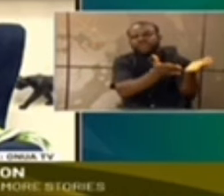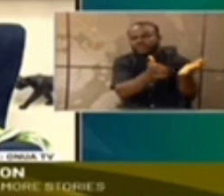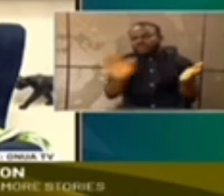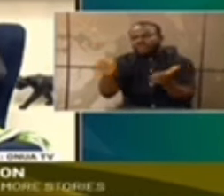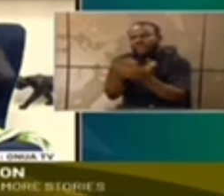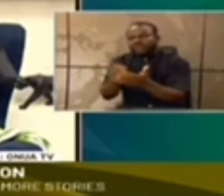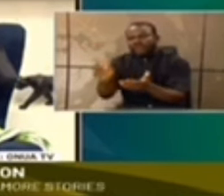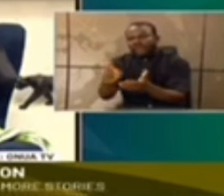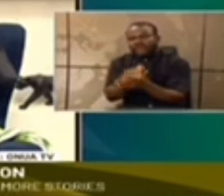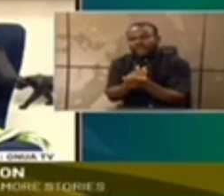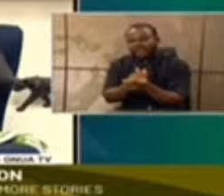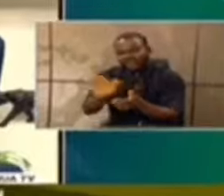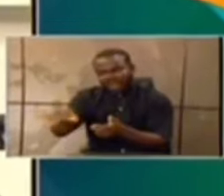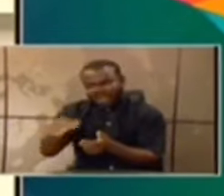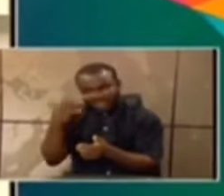What's a way meeting me?